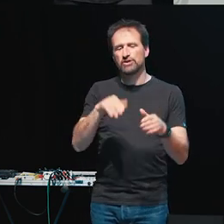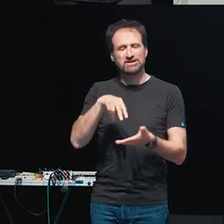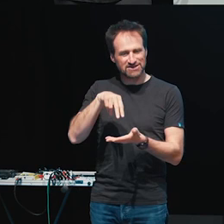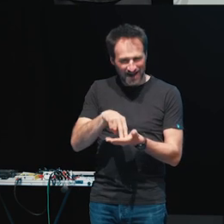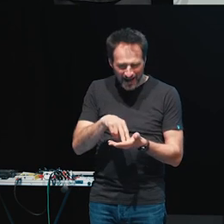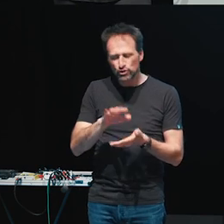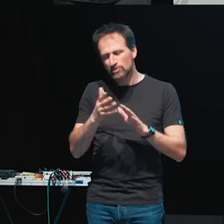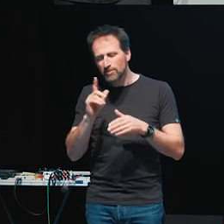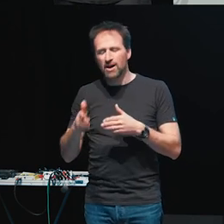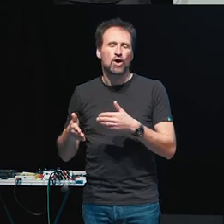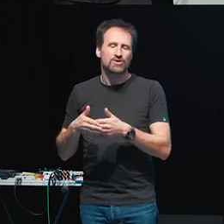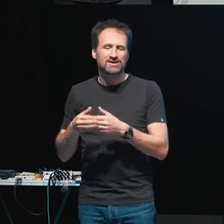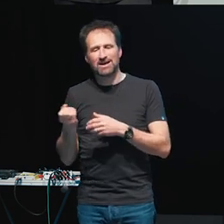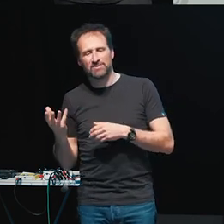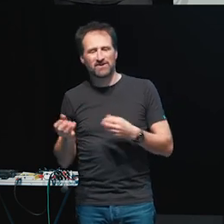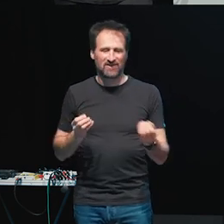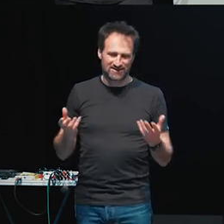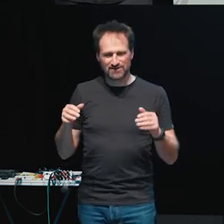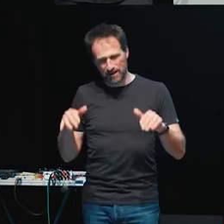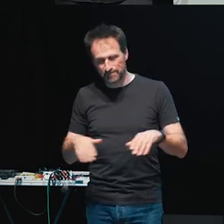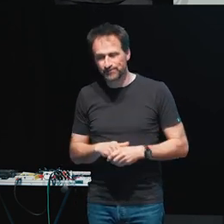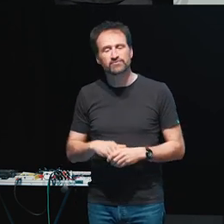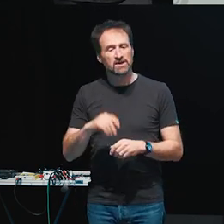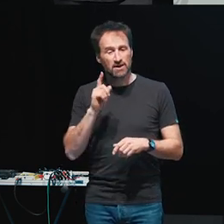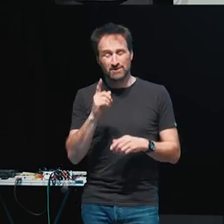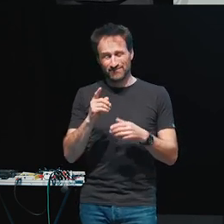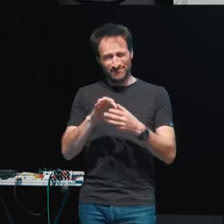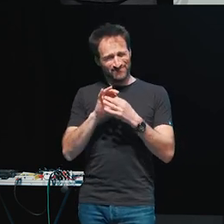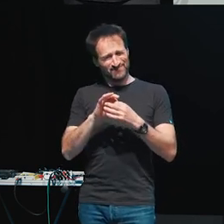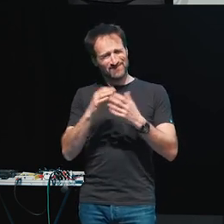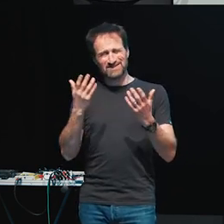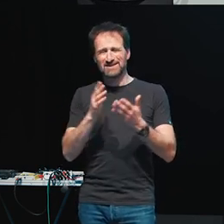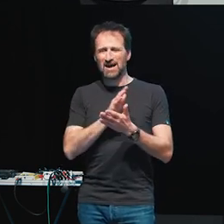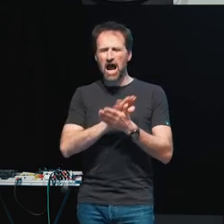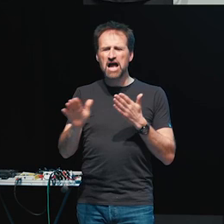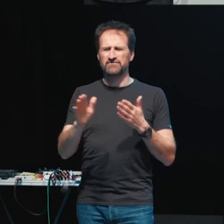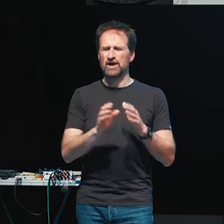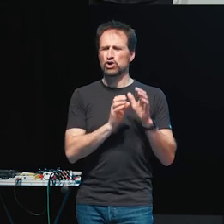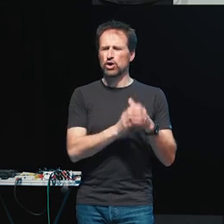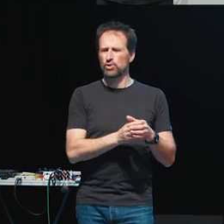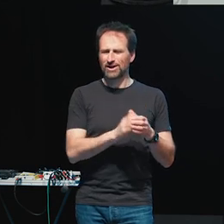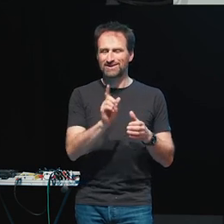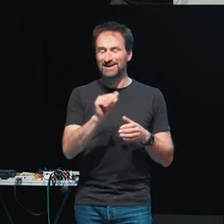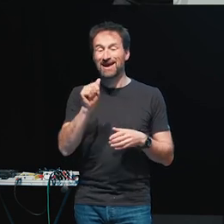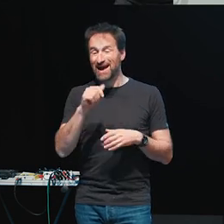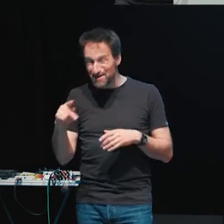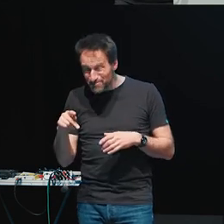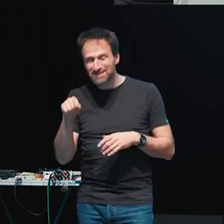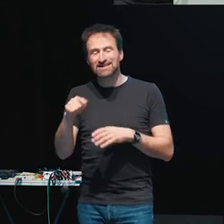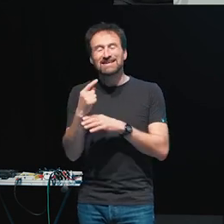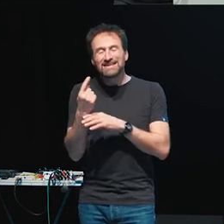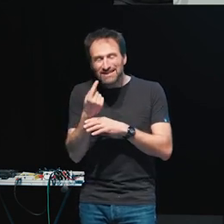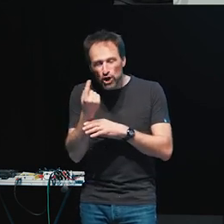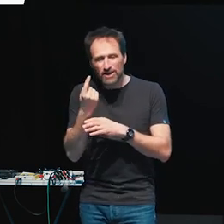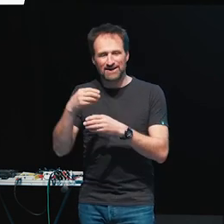effects. What distinguishes an app from just simple component is that an app is an isolated entity that